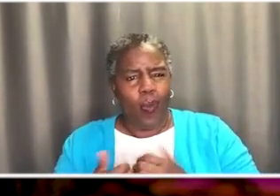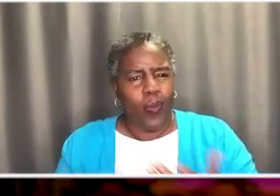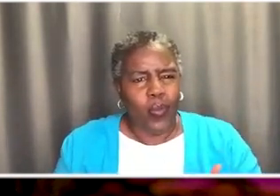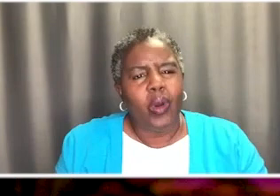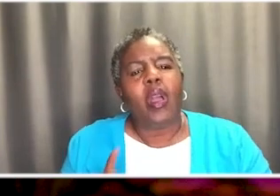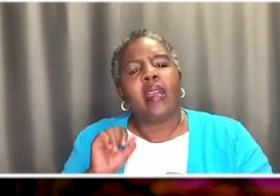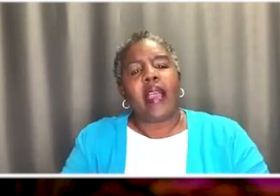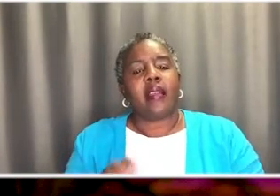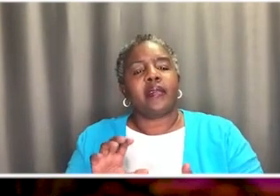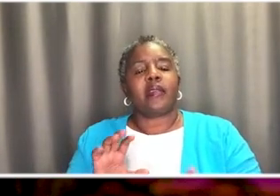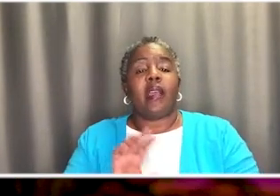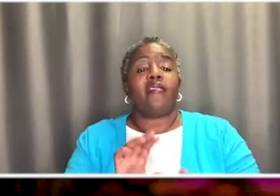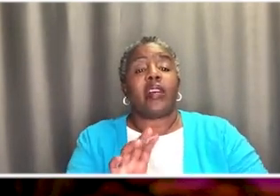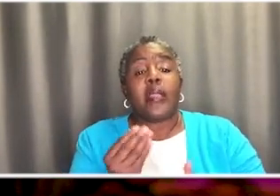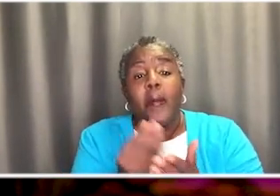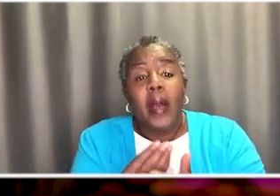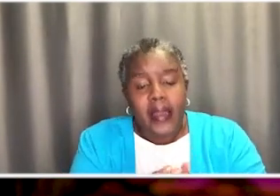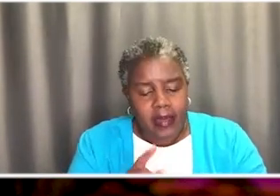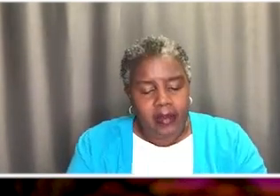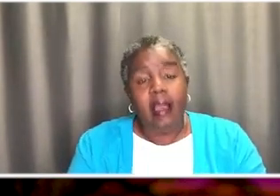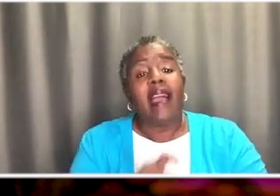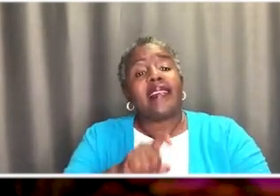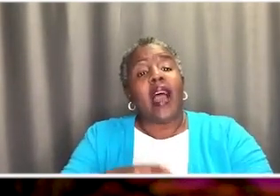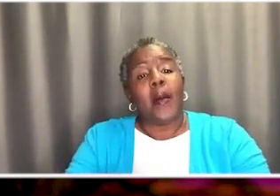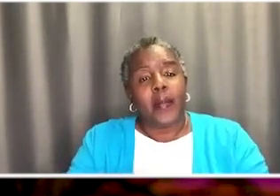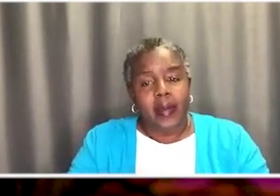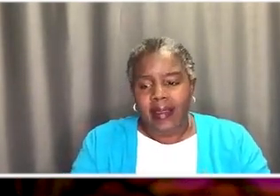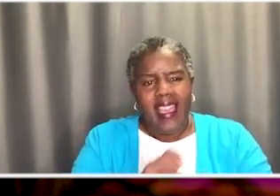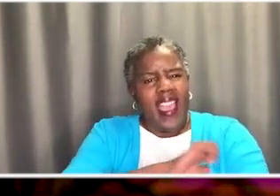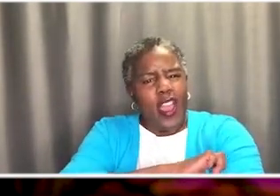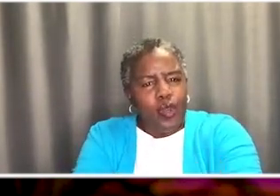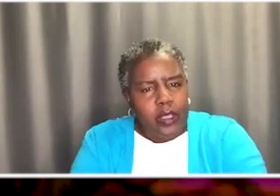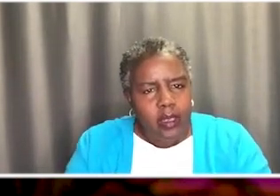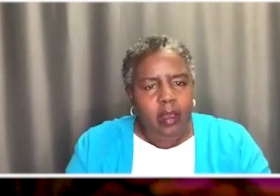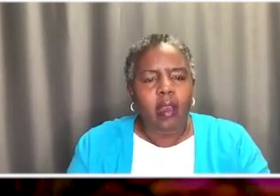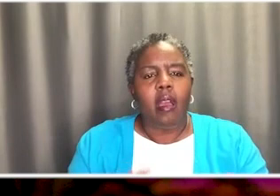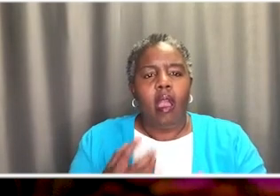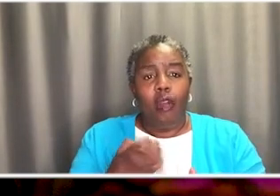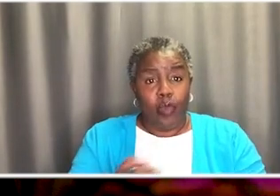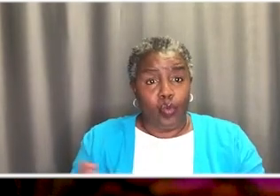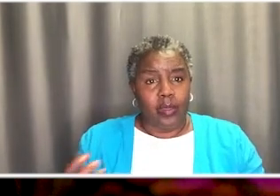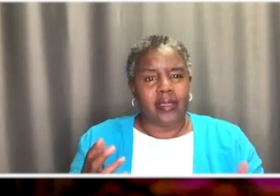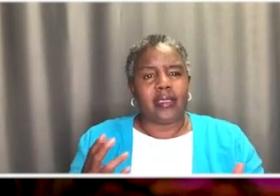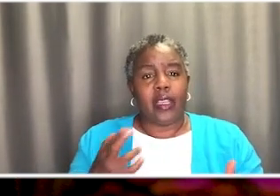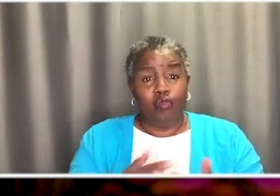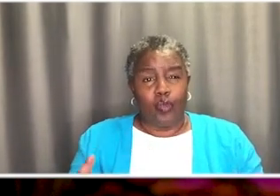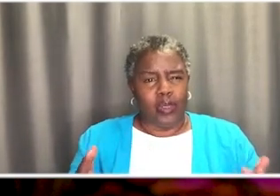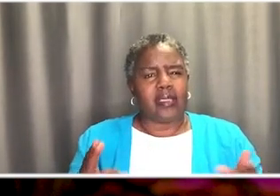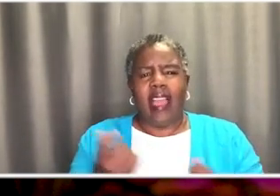investing money, time, energy, and resources to getting it